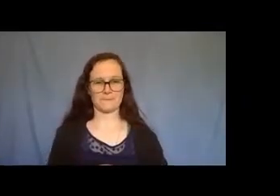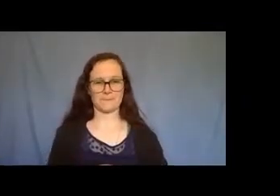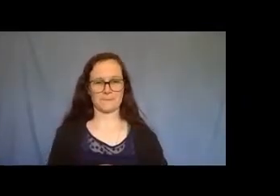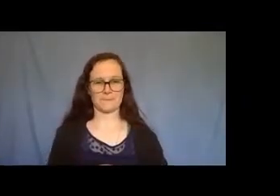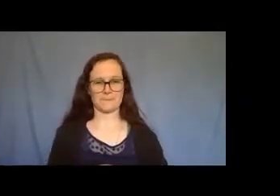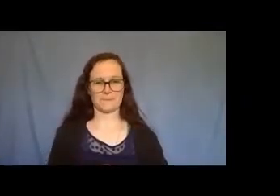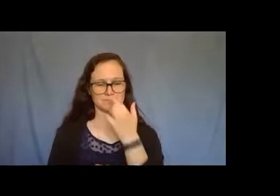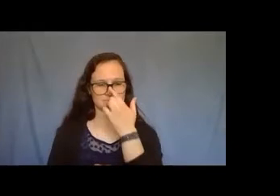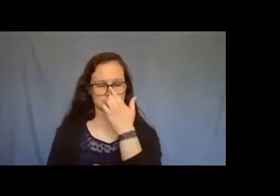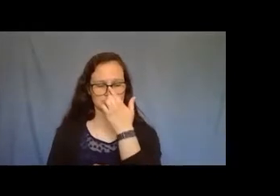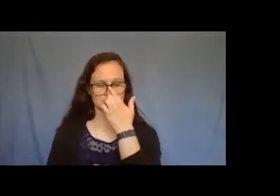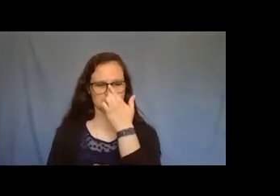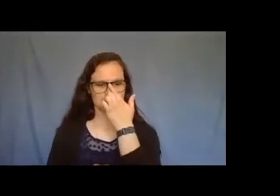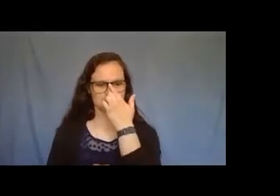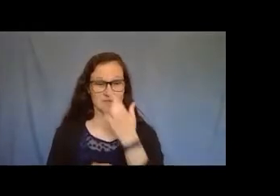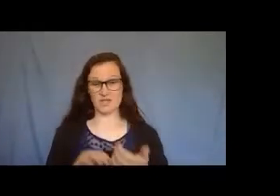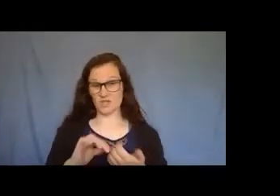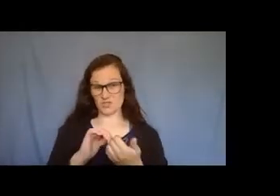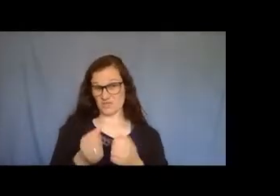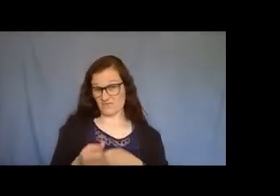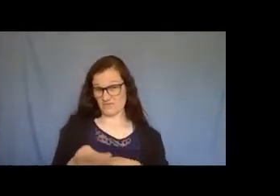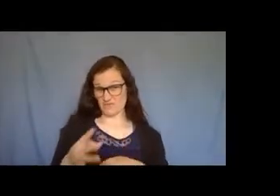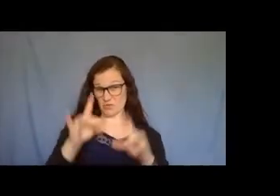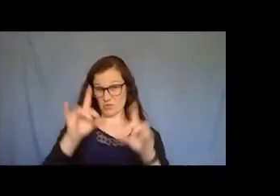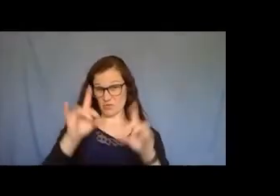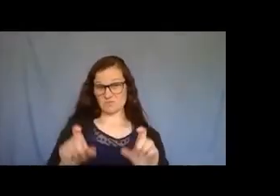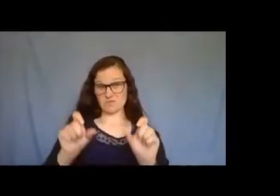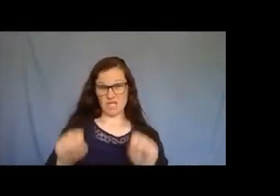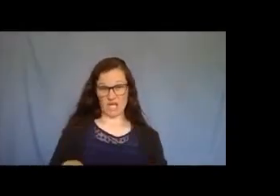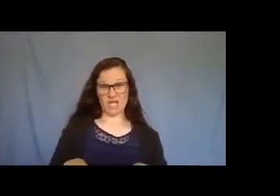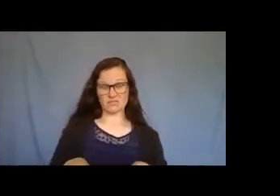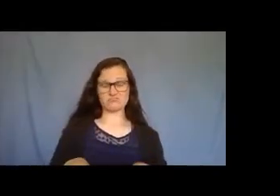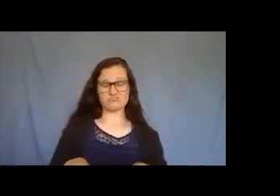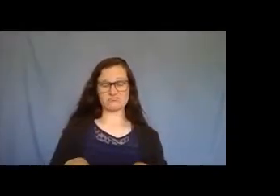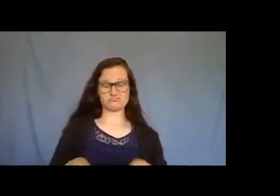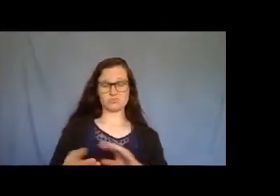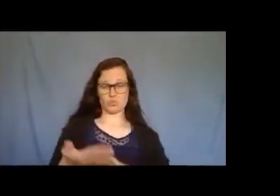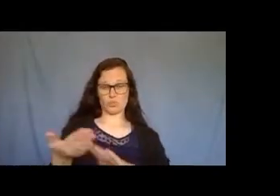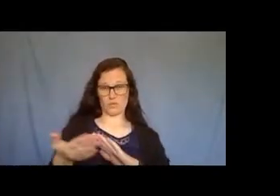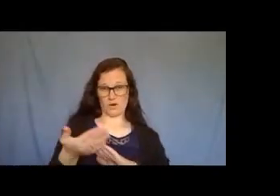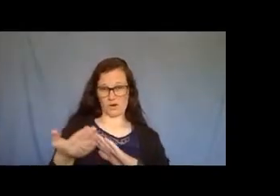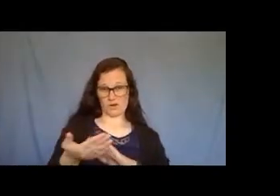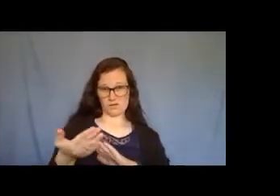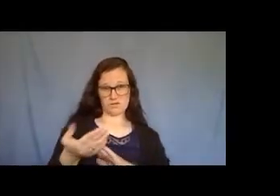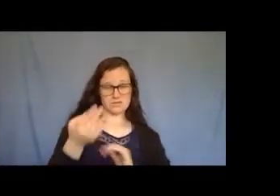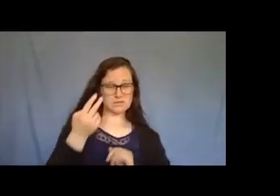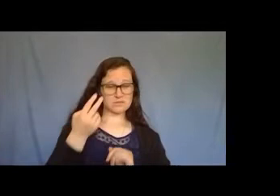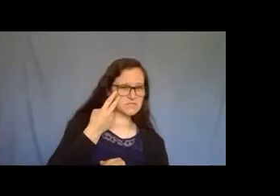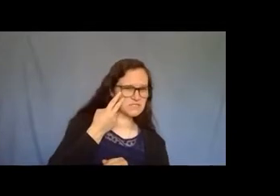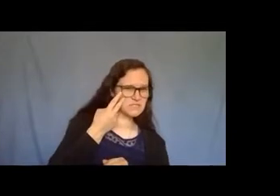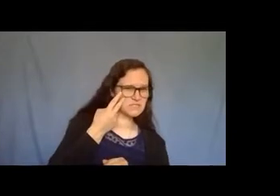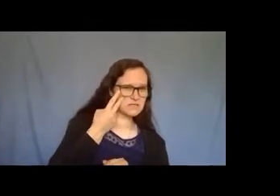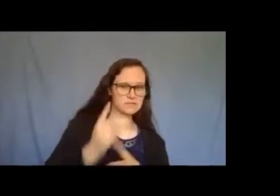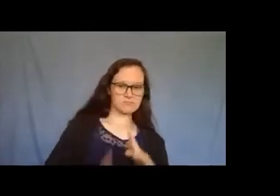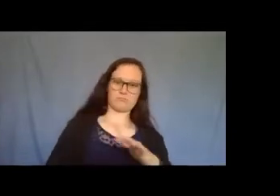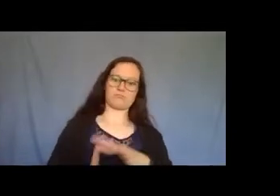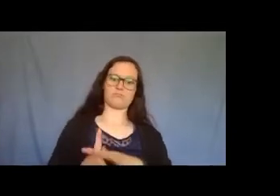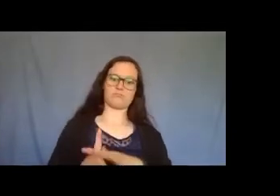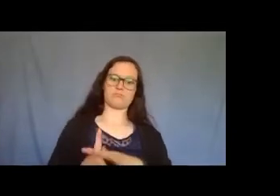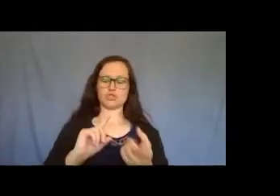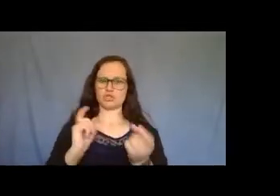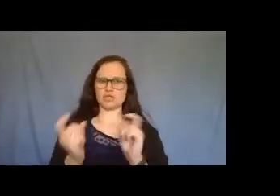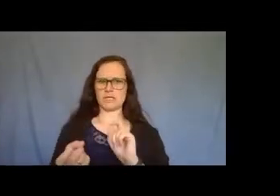there are a couple of tests that we can do to see if these apparent changes are real or